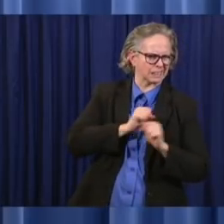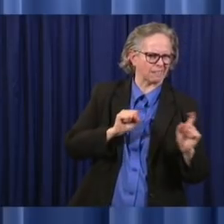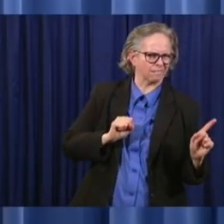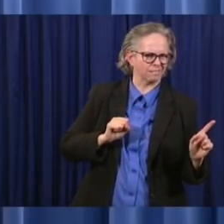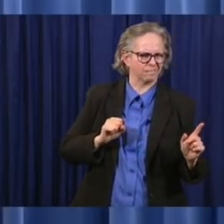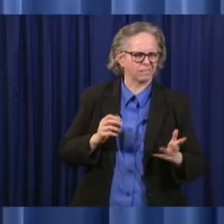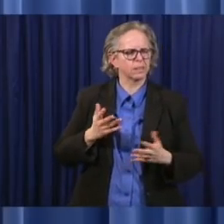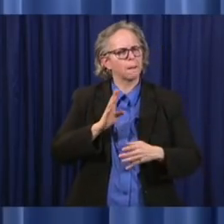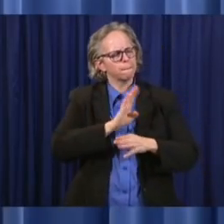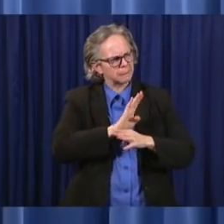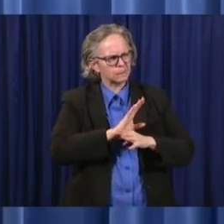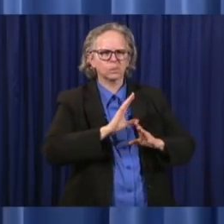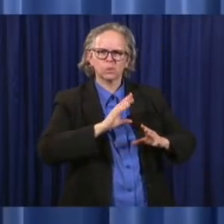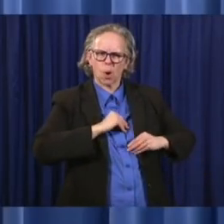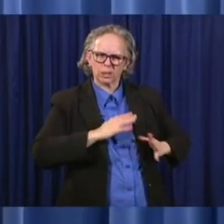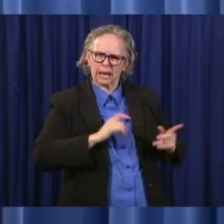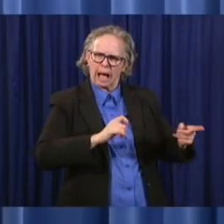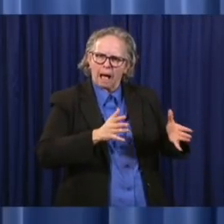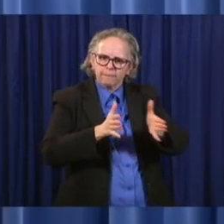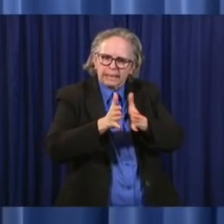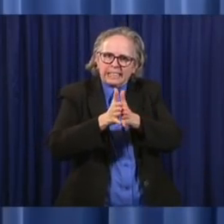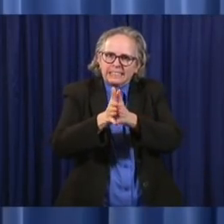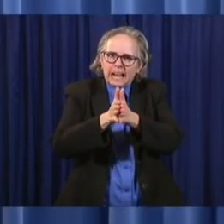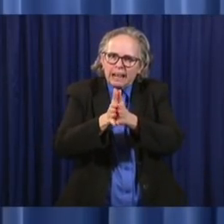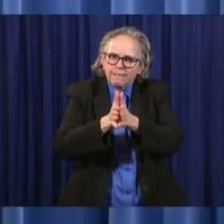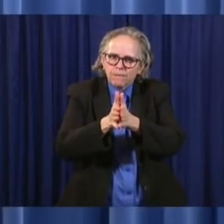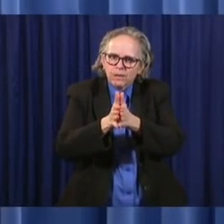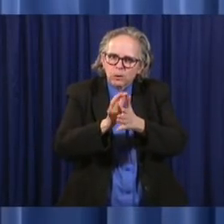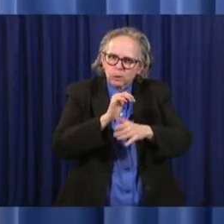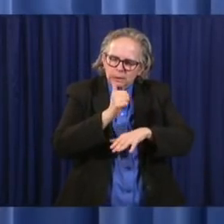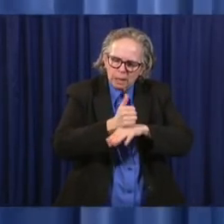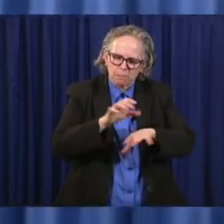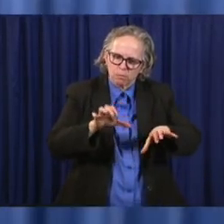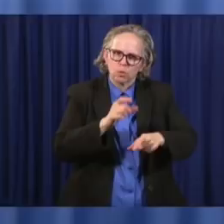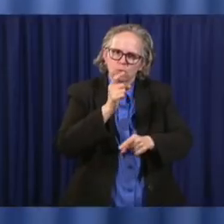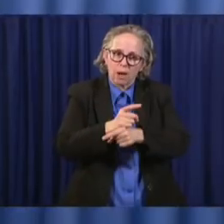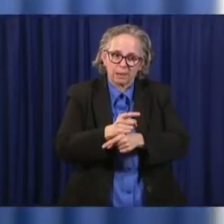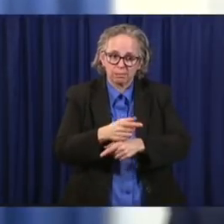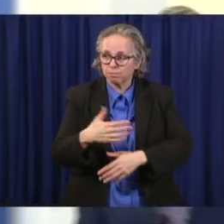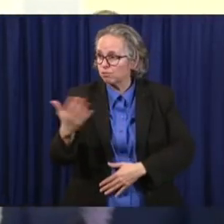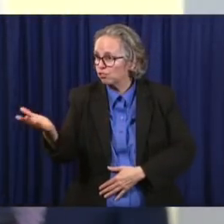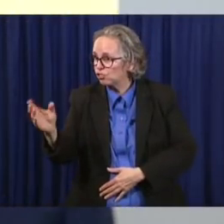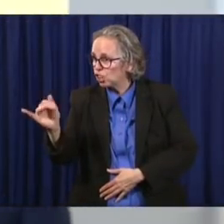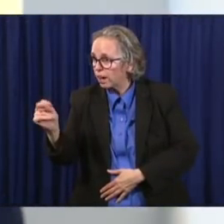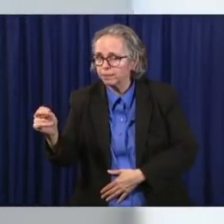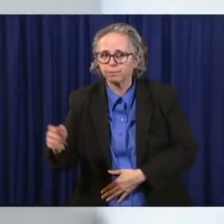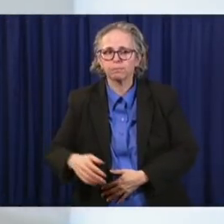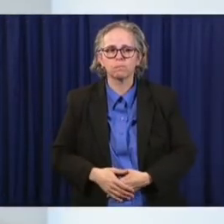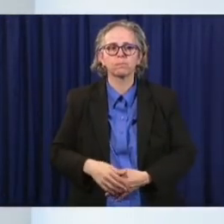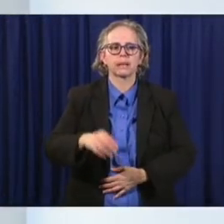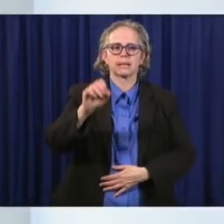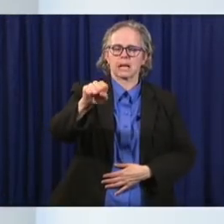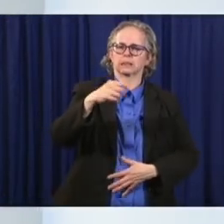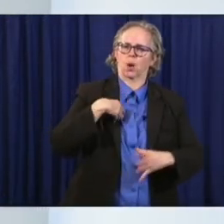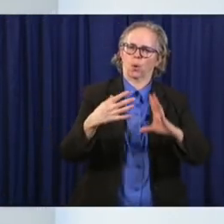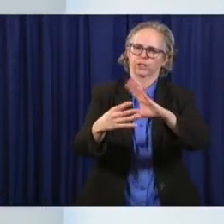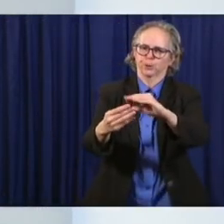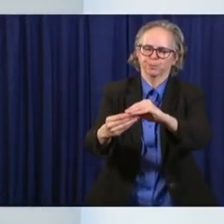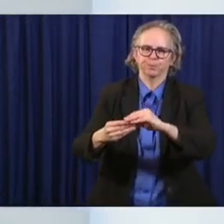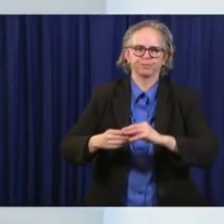incentive to do that. John, I don't know if you have anything to add on that. Yeah, I would add that many of